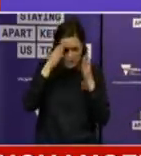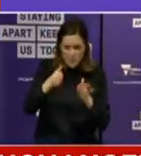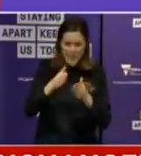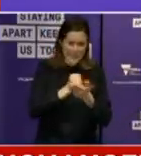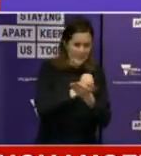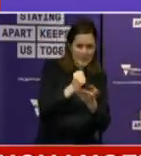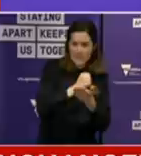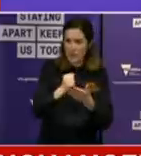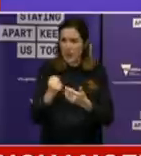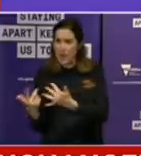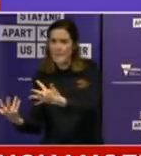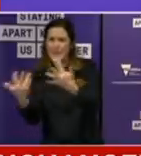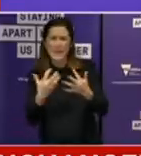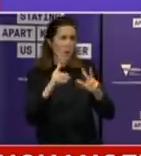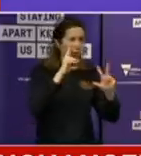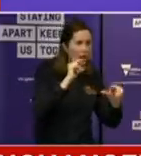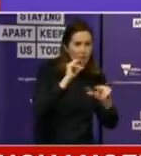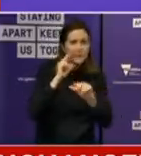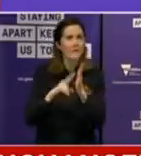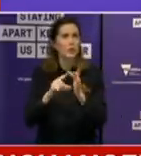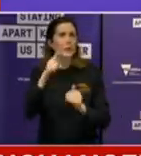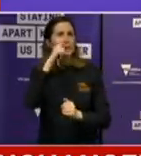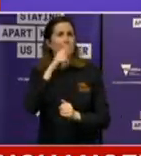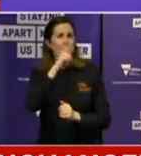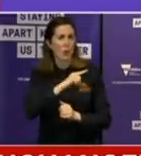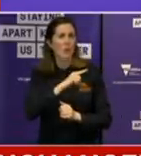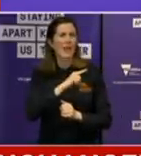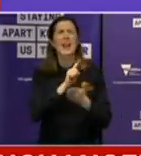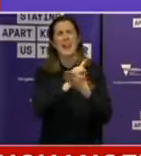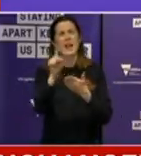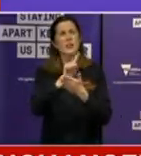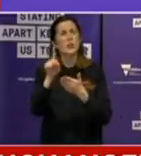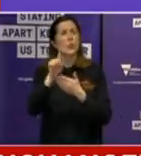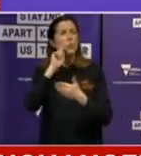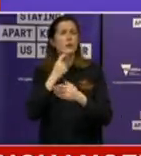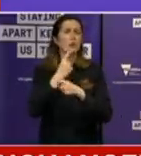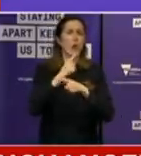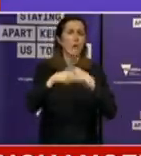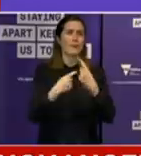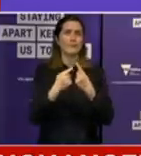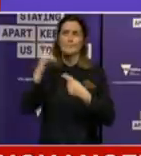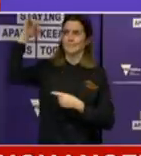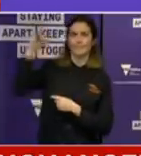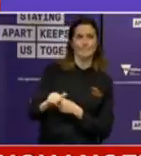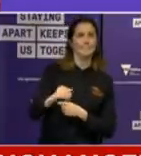there will be a time for those flights to resume. Do you expect that to occur before Christmas? Look, to be honest, I don't.